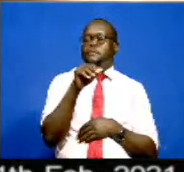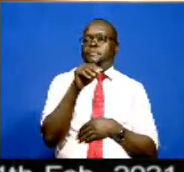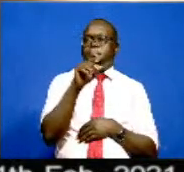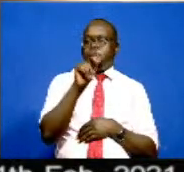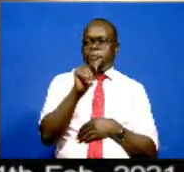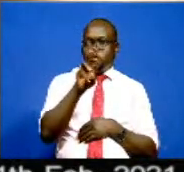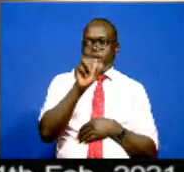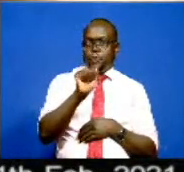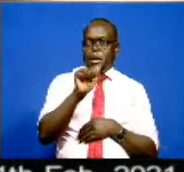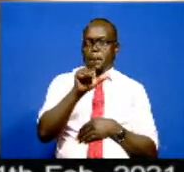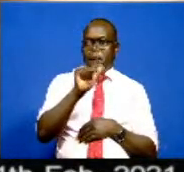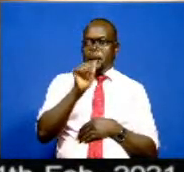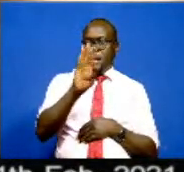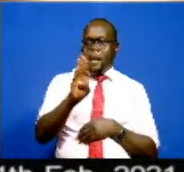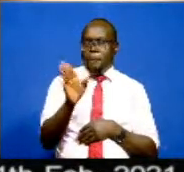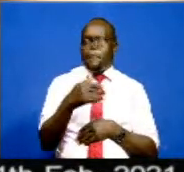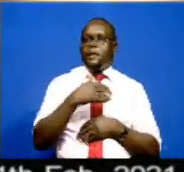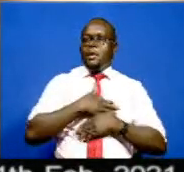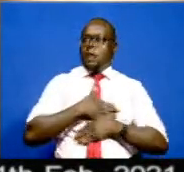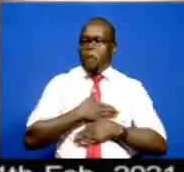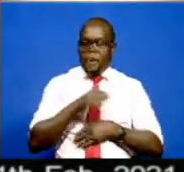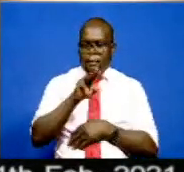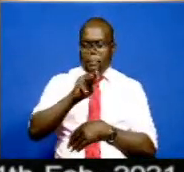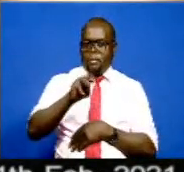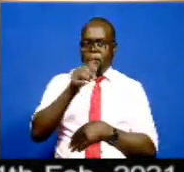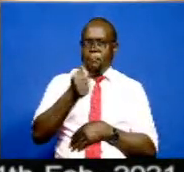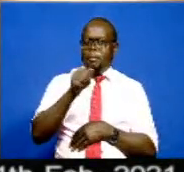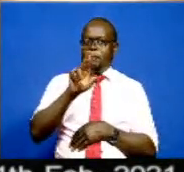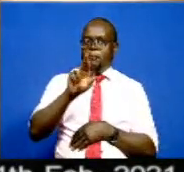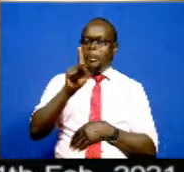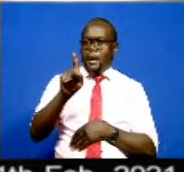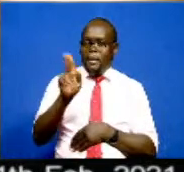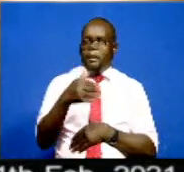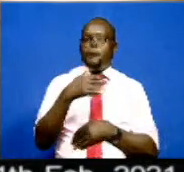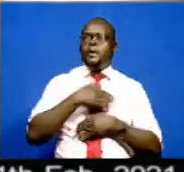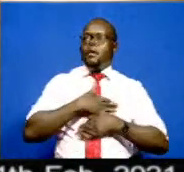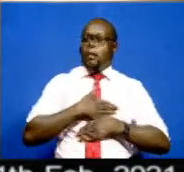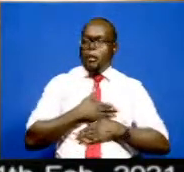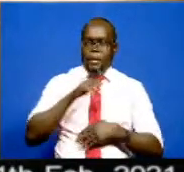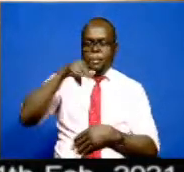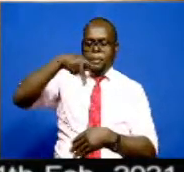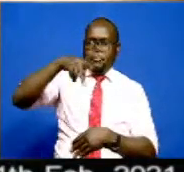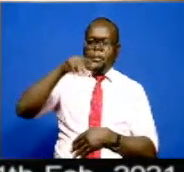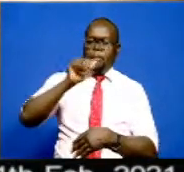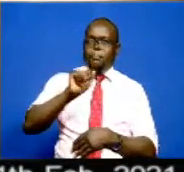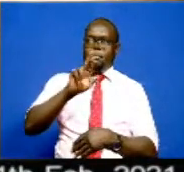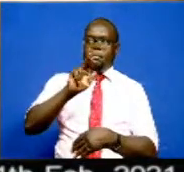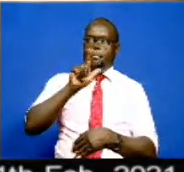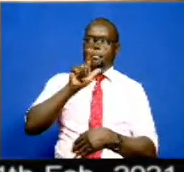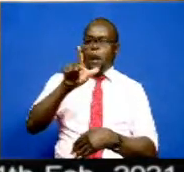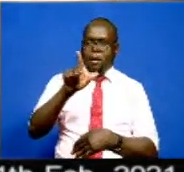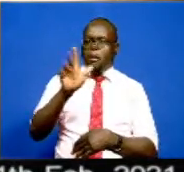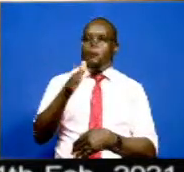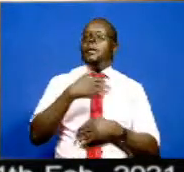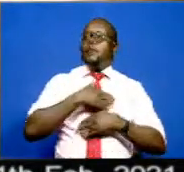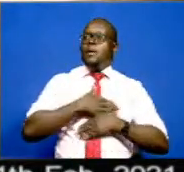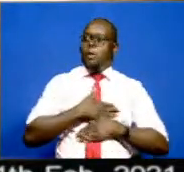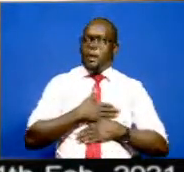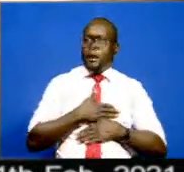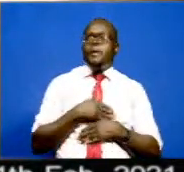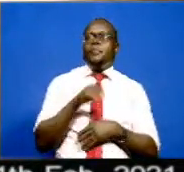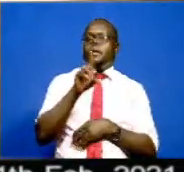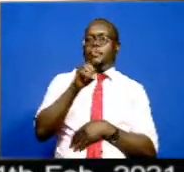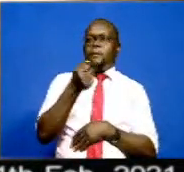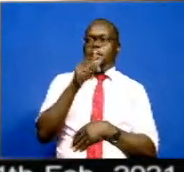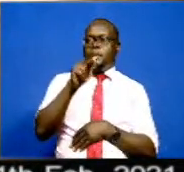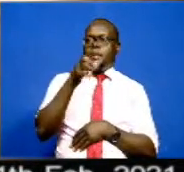MP, the Honorable Engineer Mark Nyamita, MP, the Honorable Paul Abur, MP, the Honorable Danson